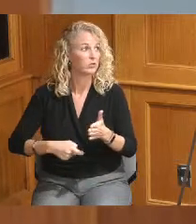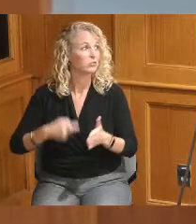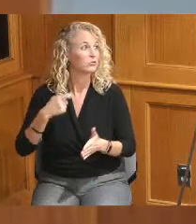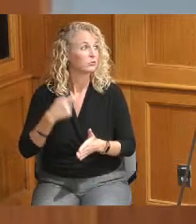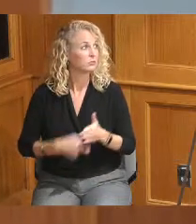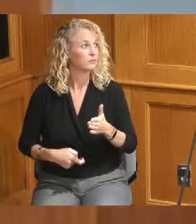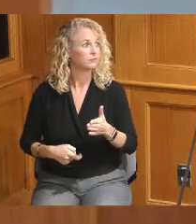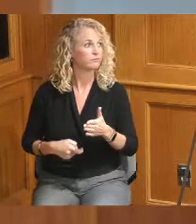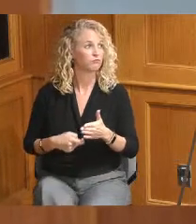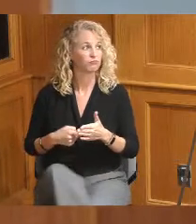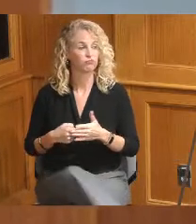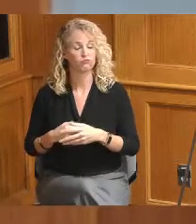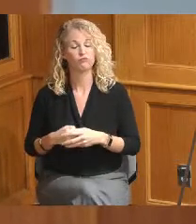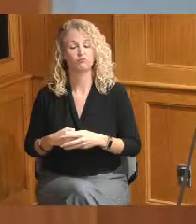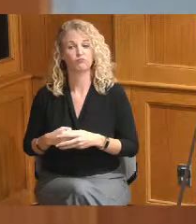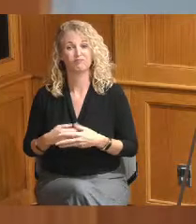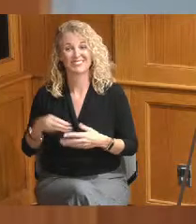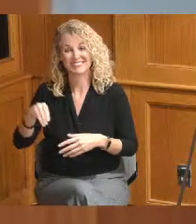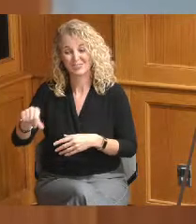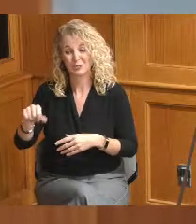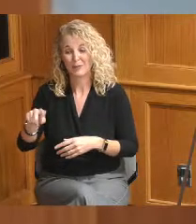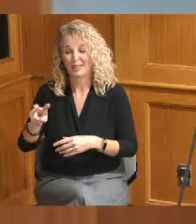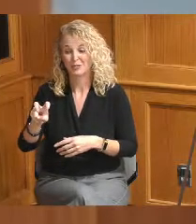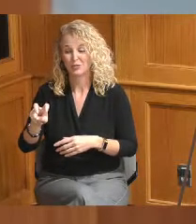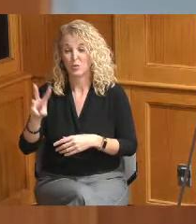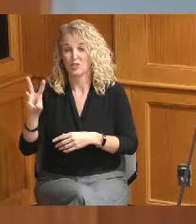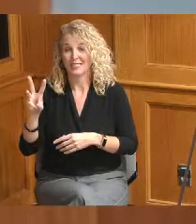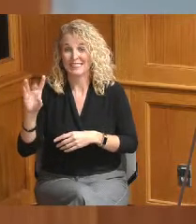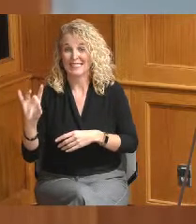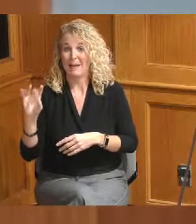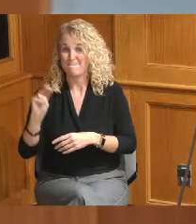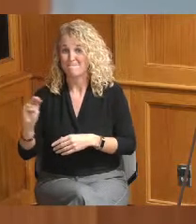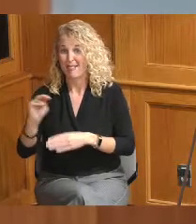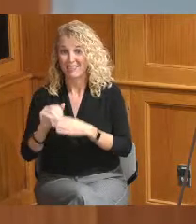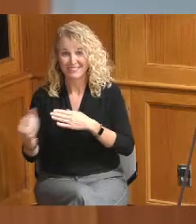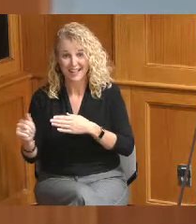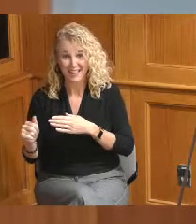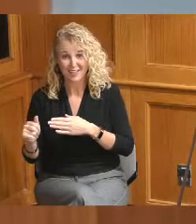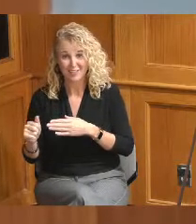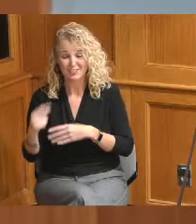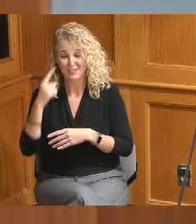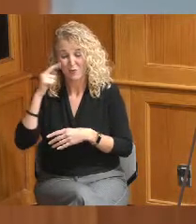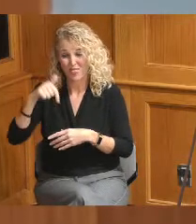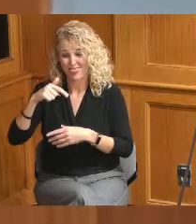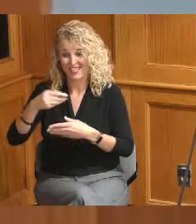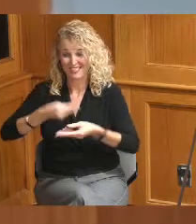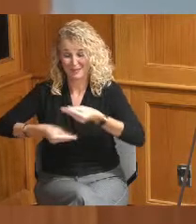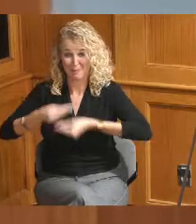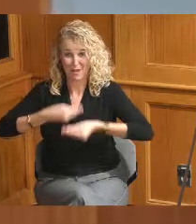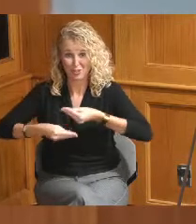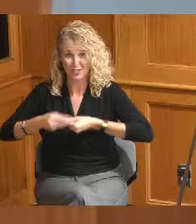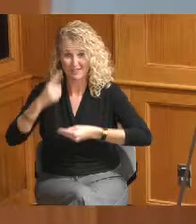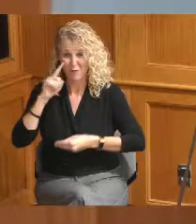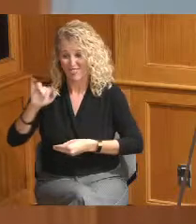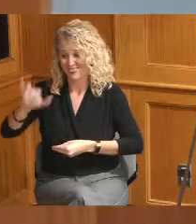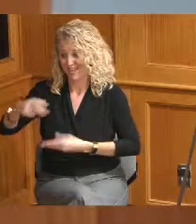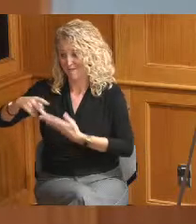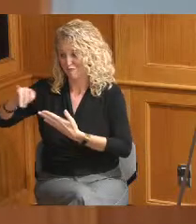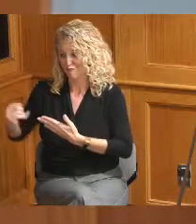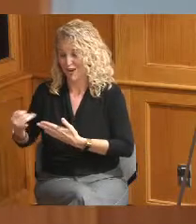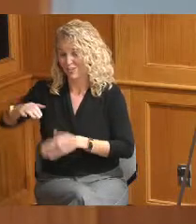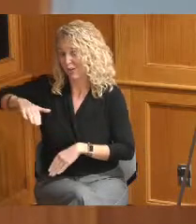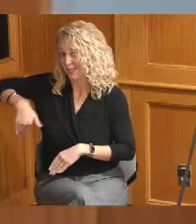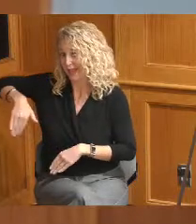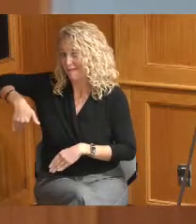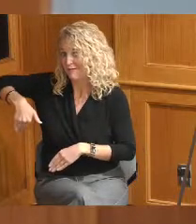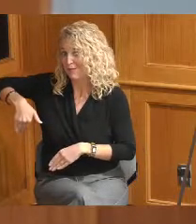cost. And to spend $268 million in this budget for a project that is not